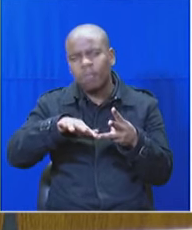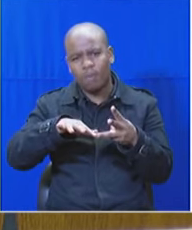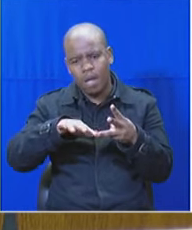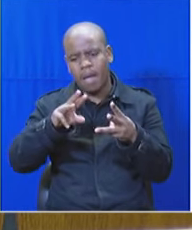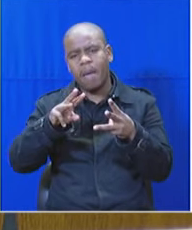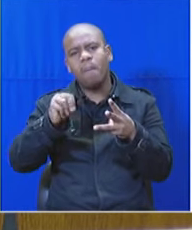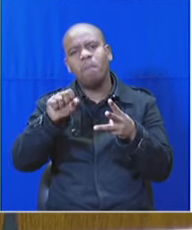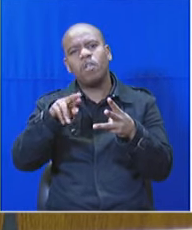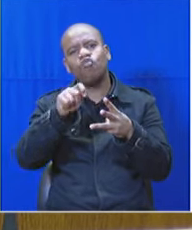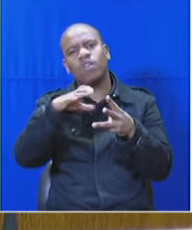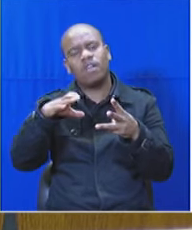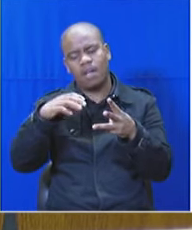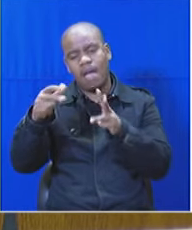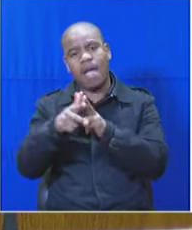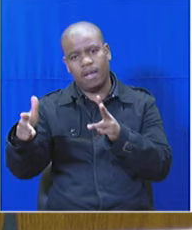transformative bills.